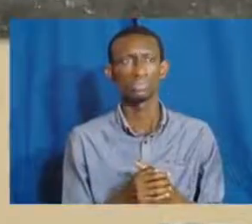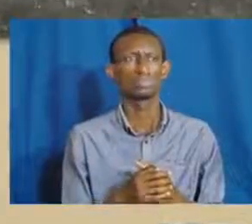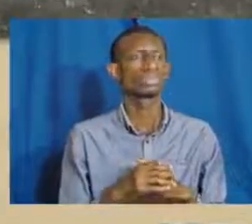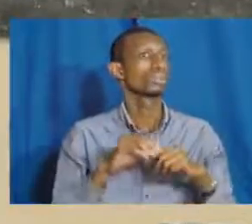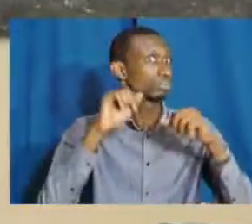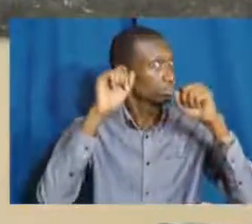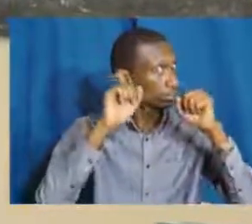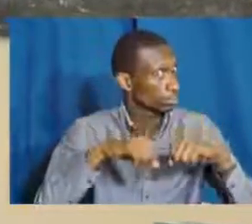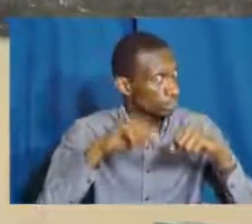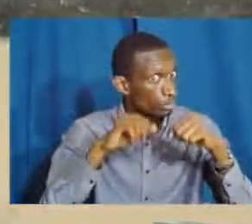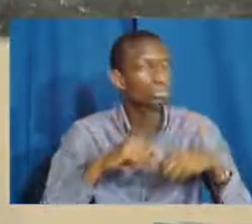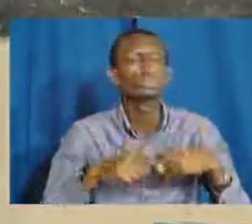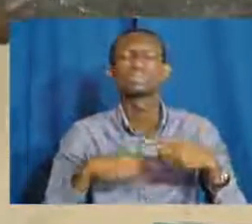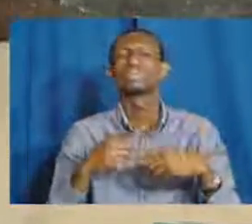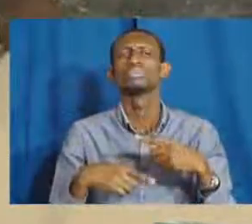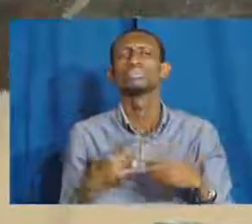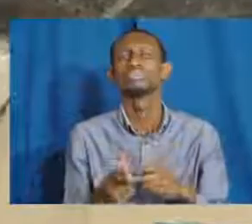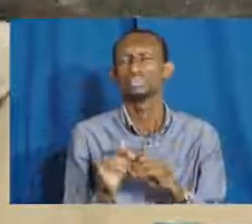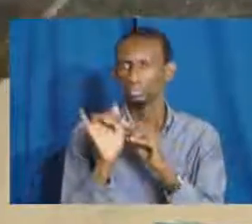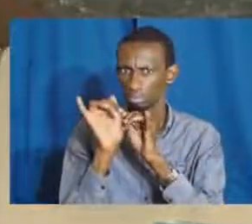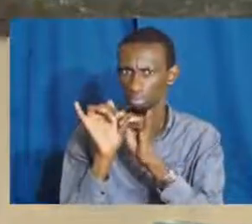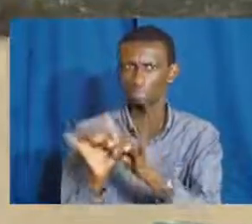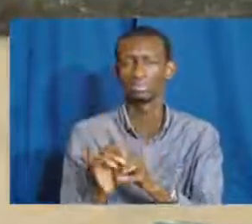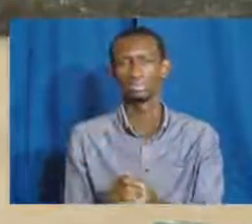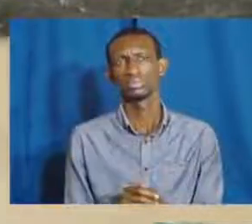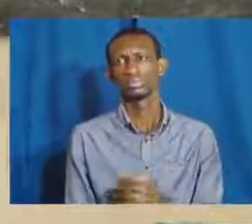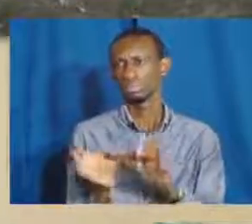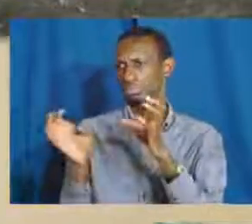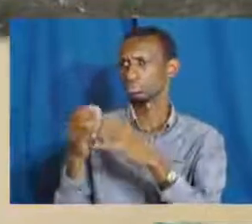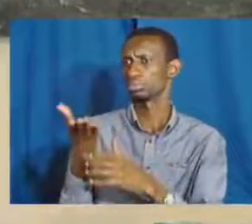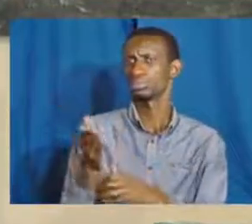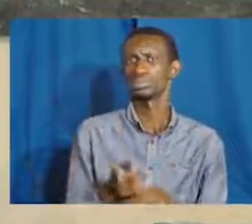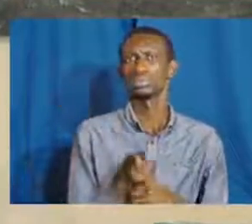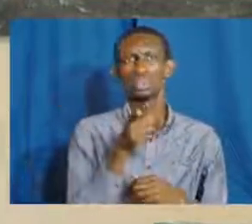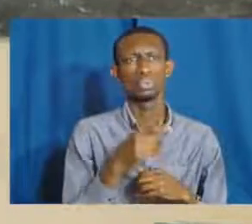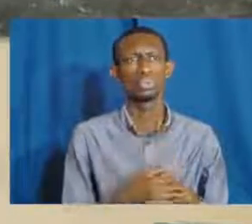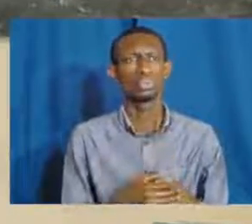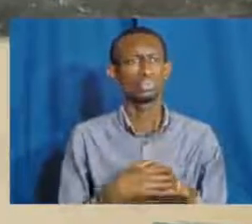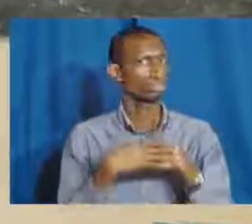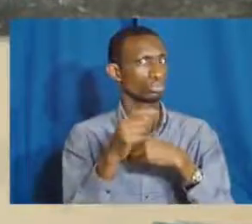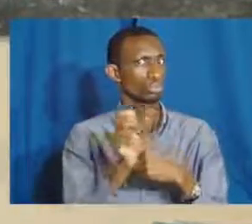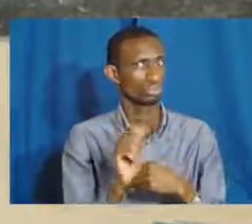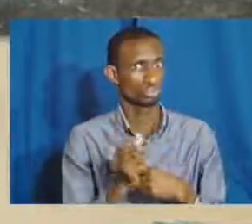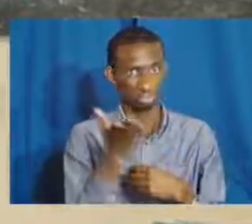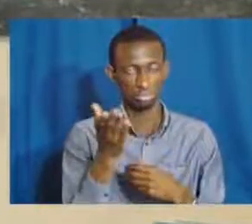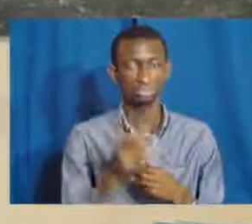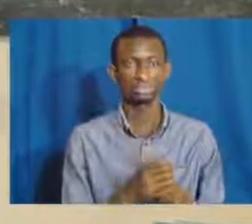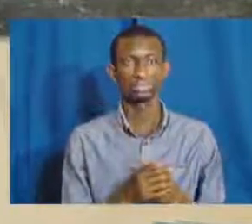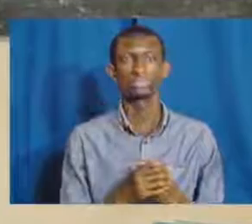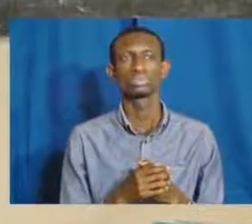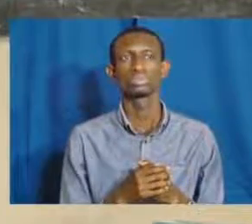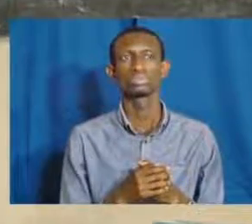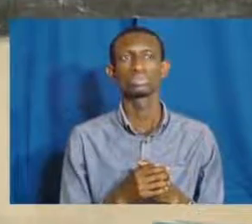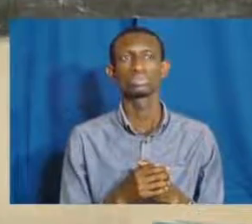can also still tell that this is the group. Write any electronic configuration of any